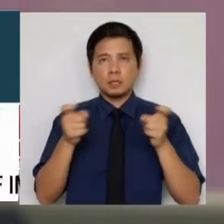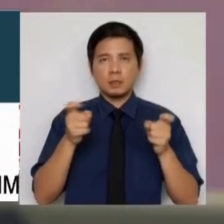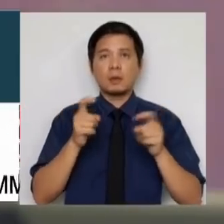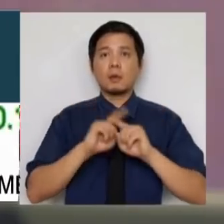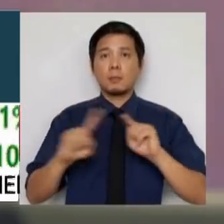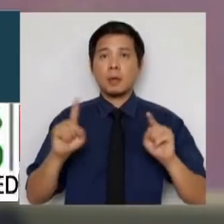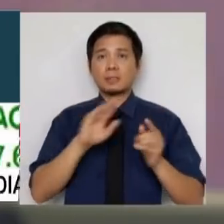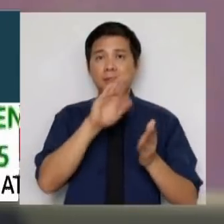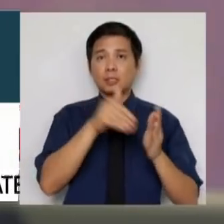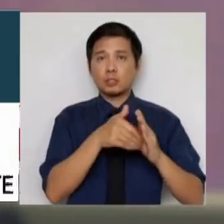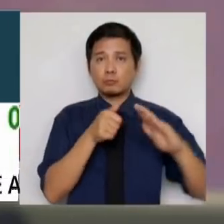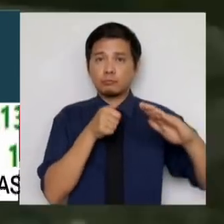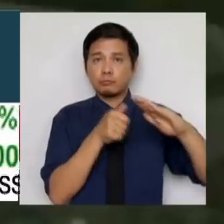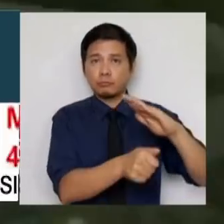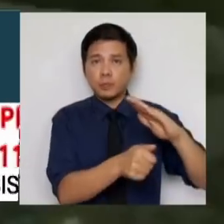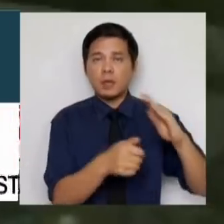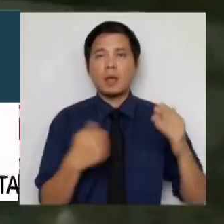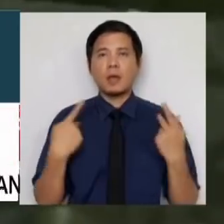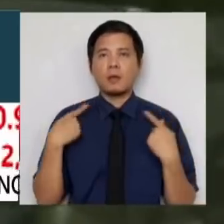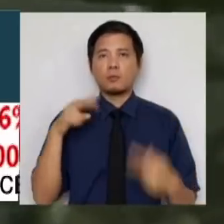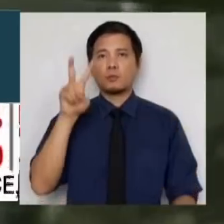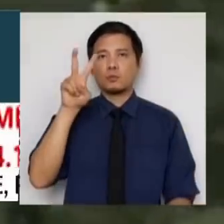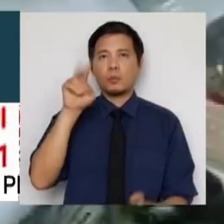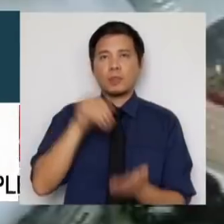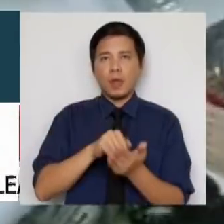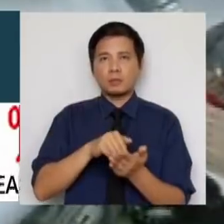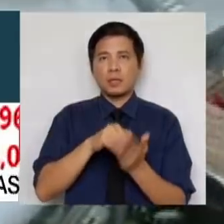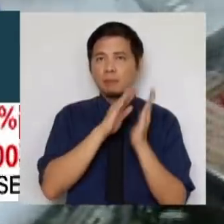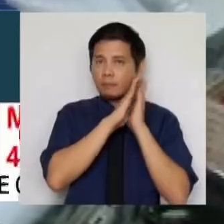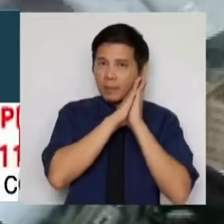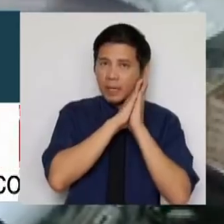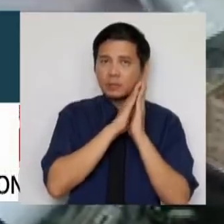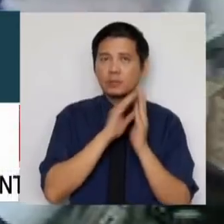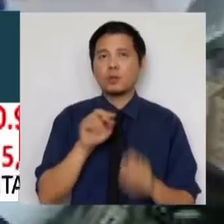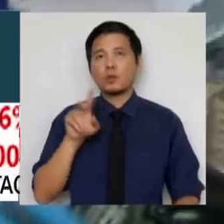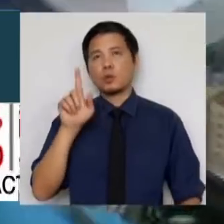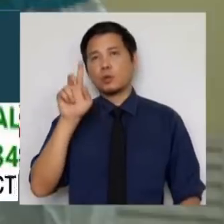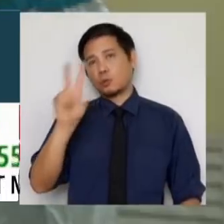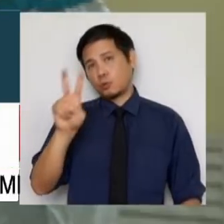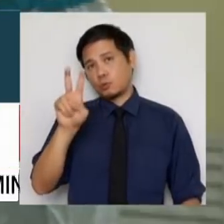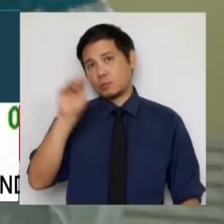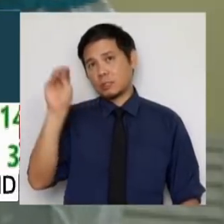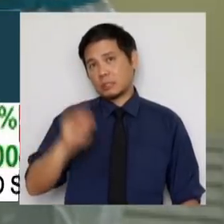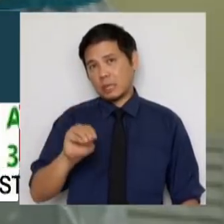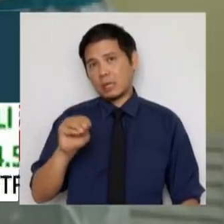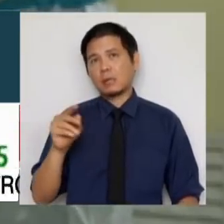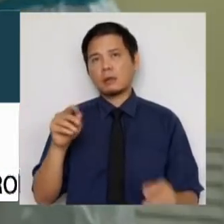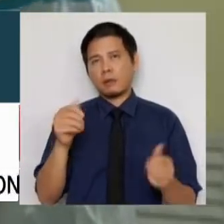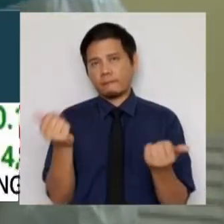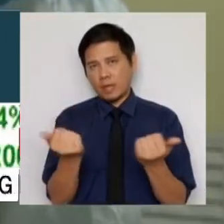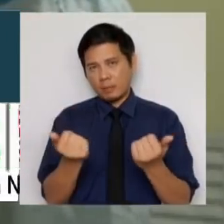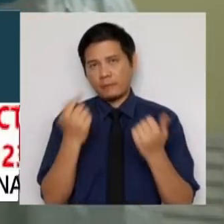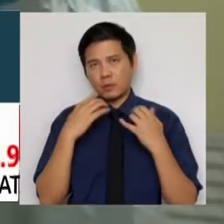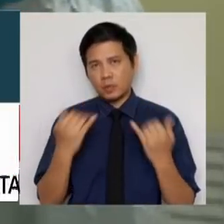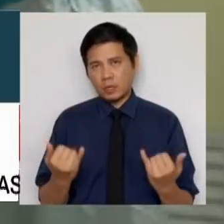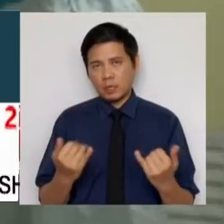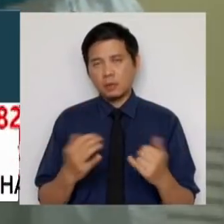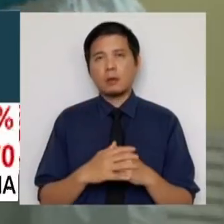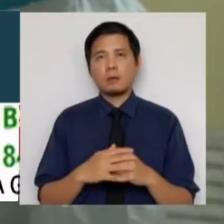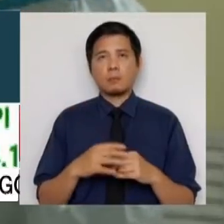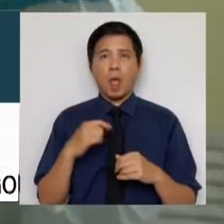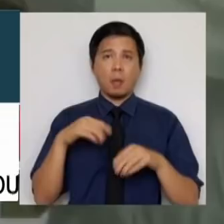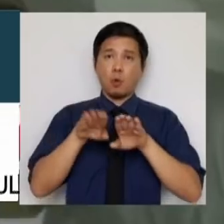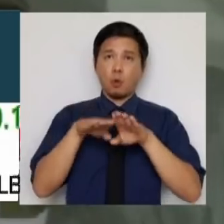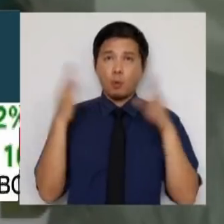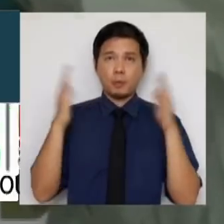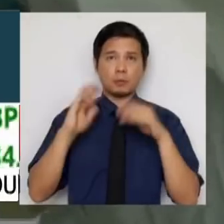have 2,000 beds. Only 62% are occupied at the moment. But having said that, I'm already planning to open another